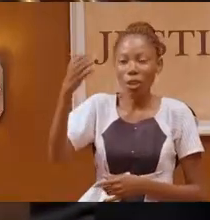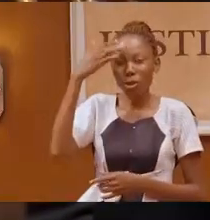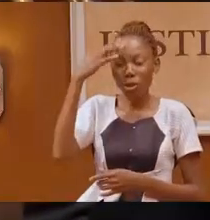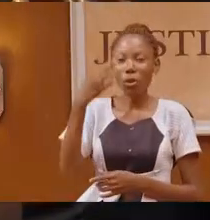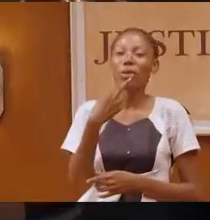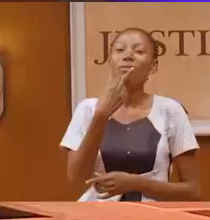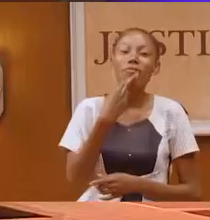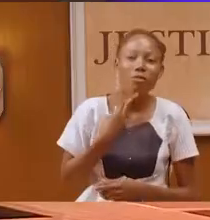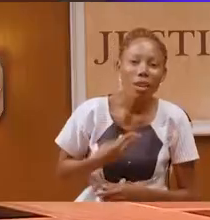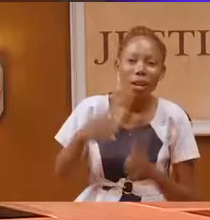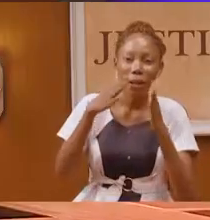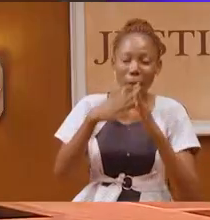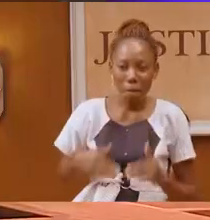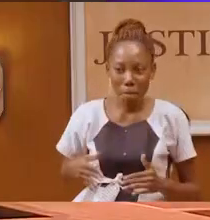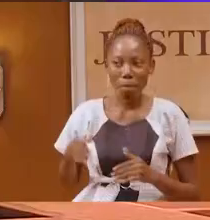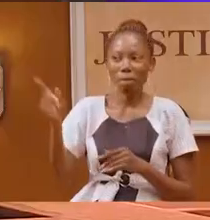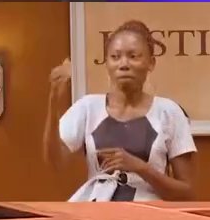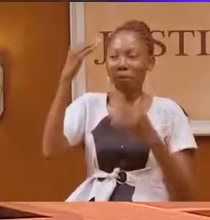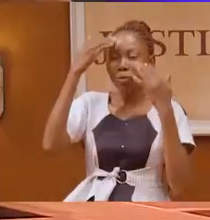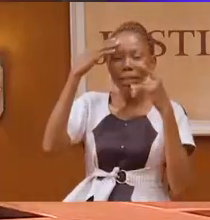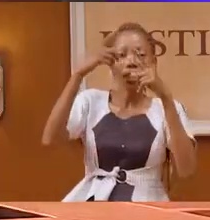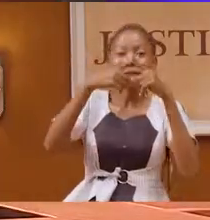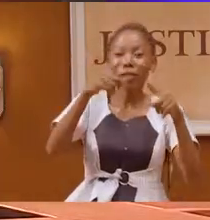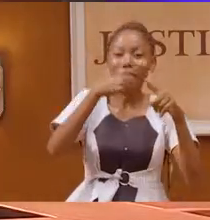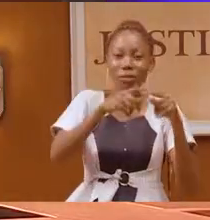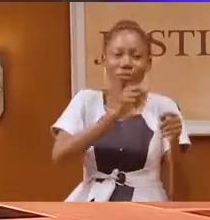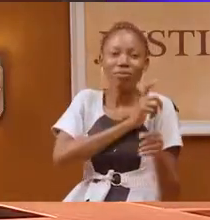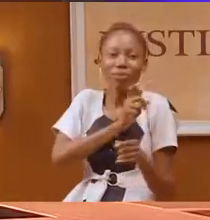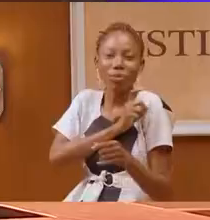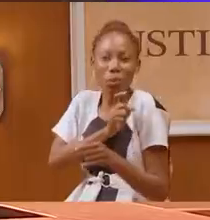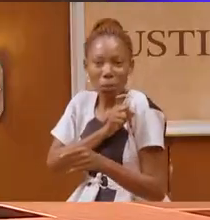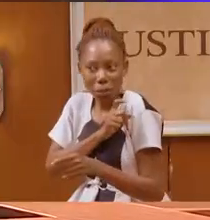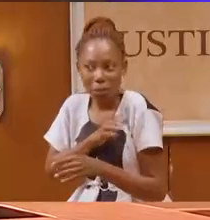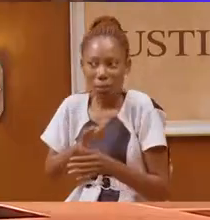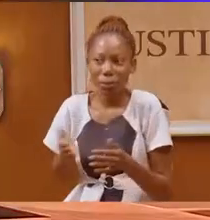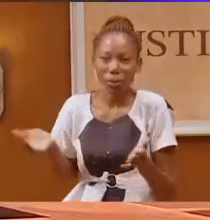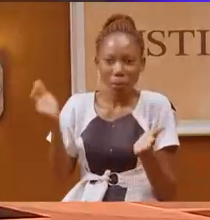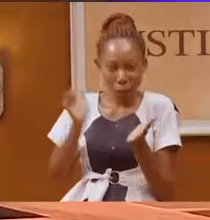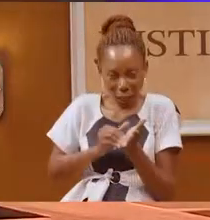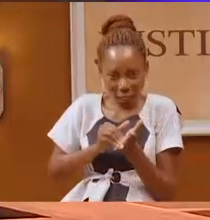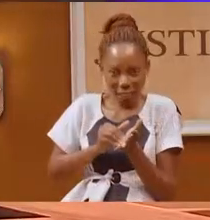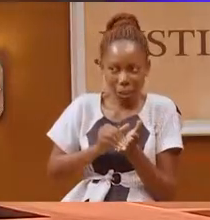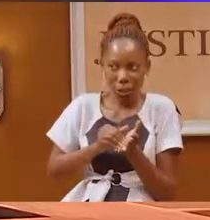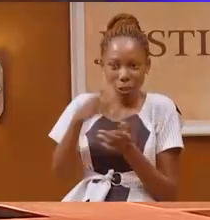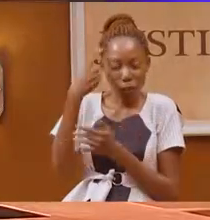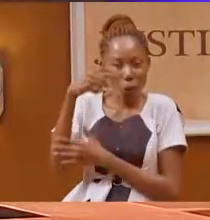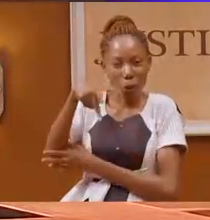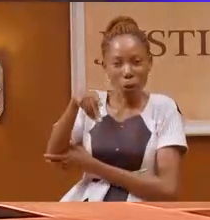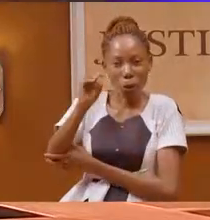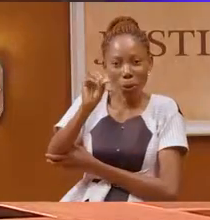I know the one called Okoba. Then those are divisions. Then the